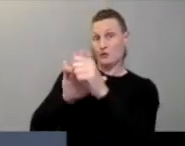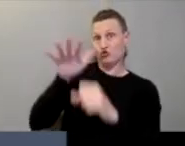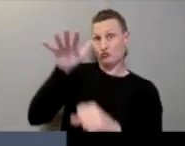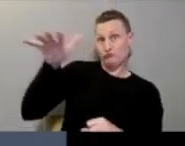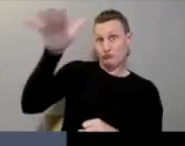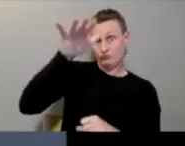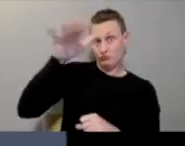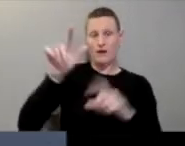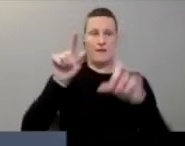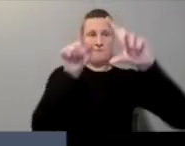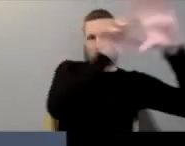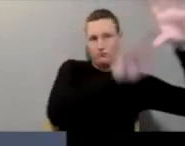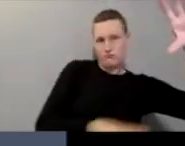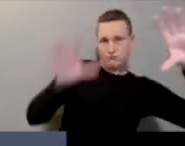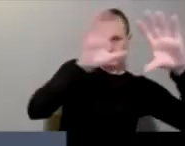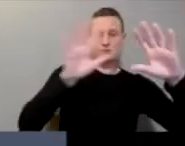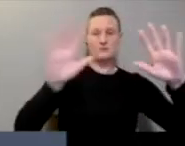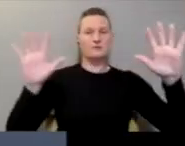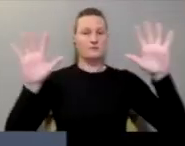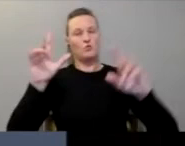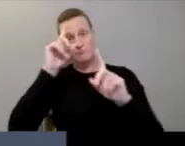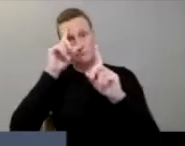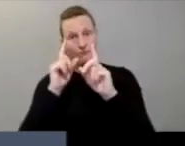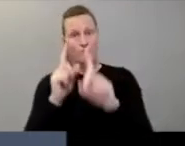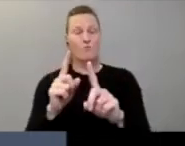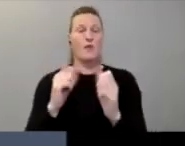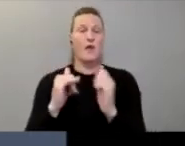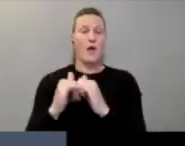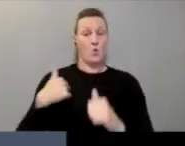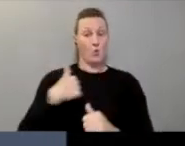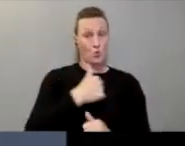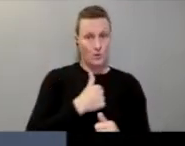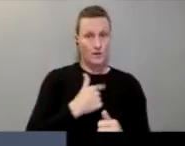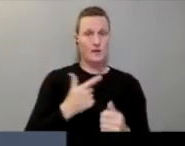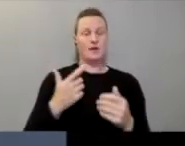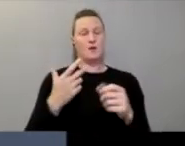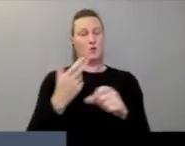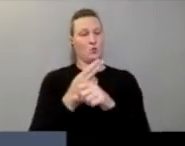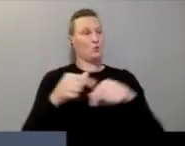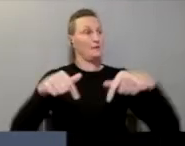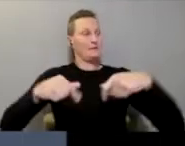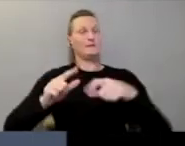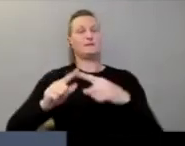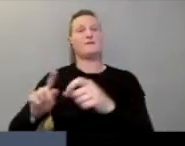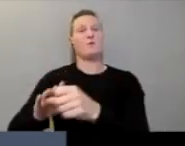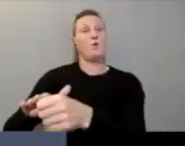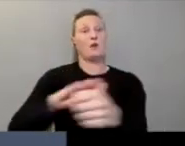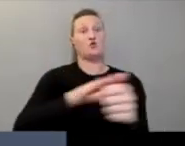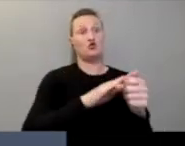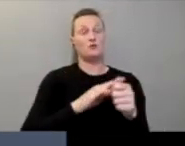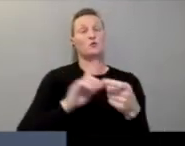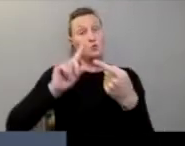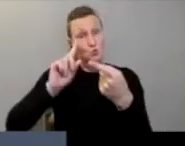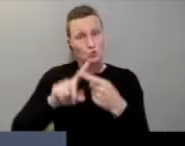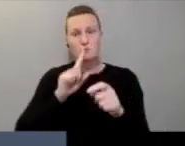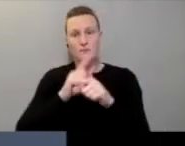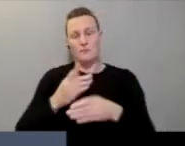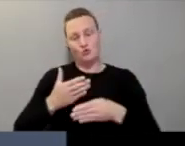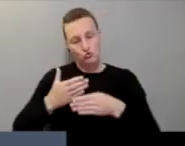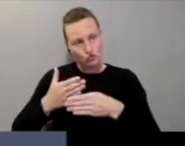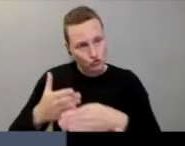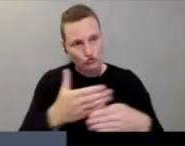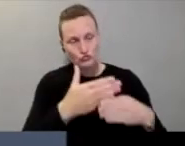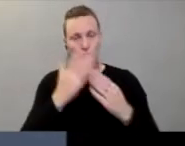of spaces between us are potential sites for sharing knowledge. And so all of us coming to land and oceans